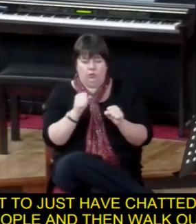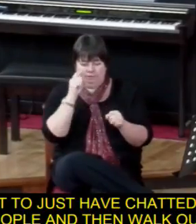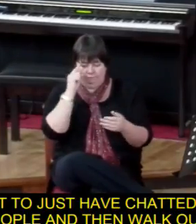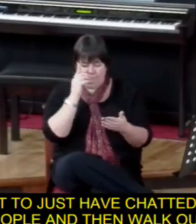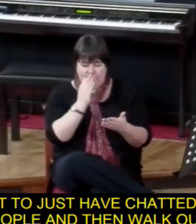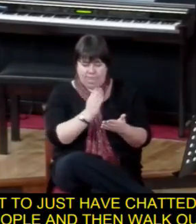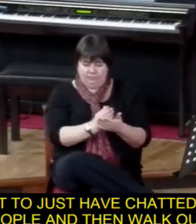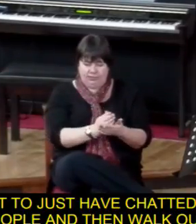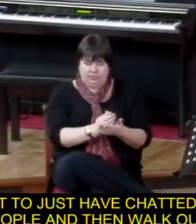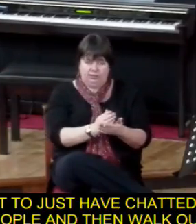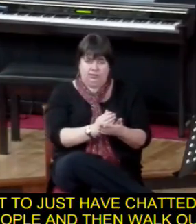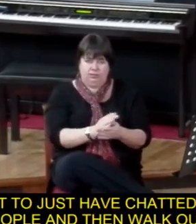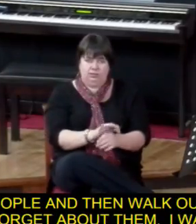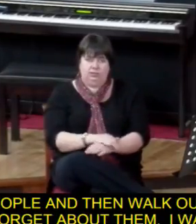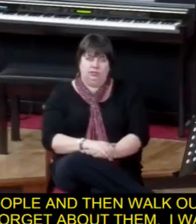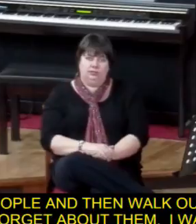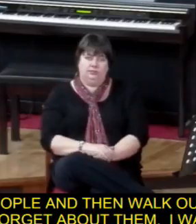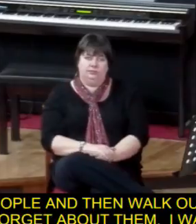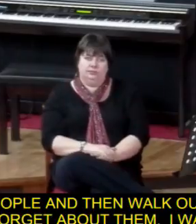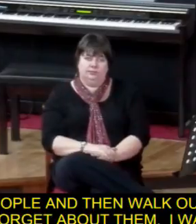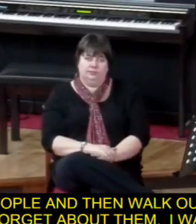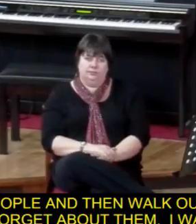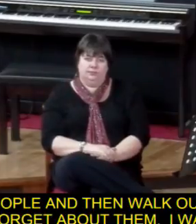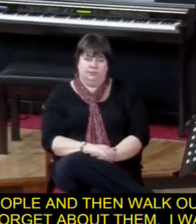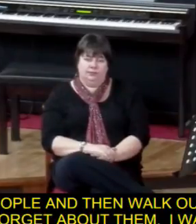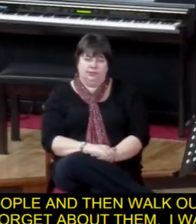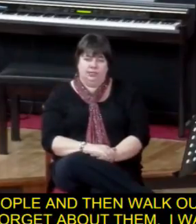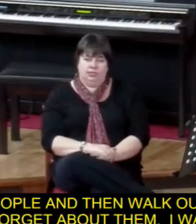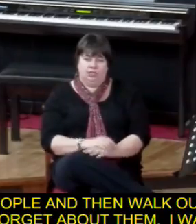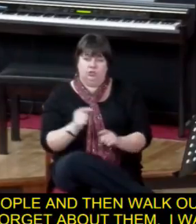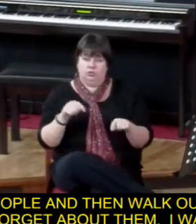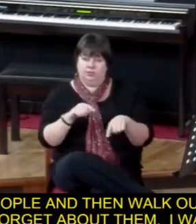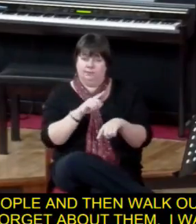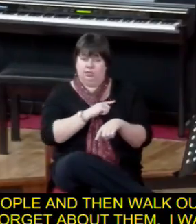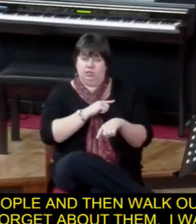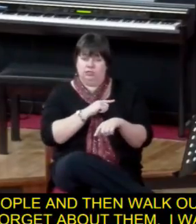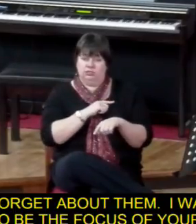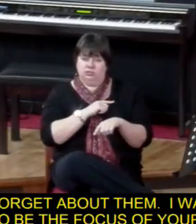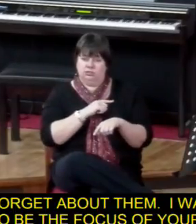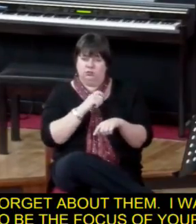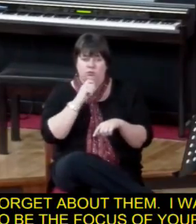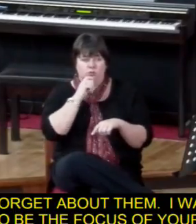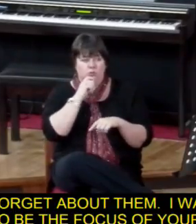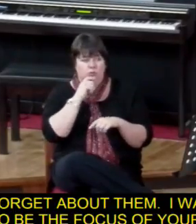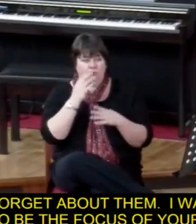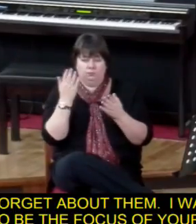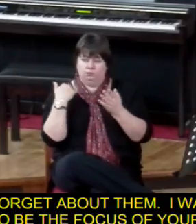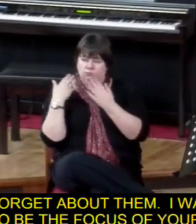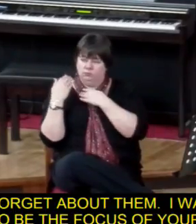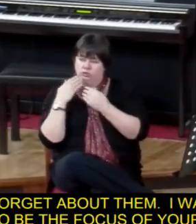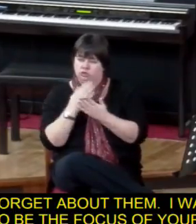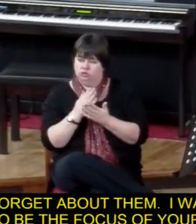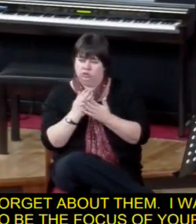in word and action, and you are here because of that, it's your turn.